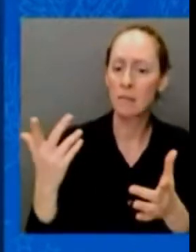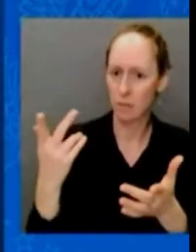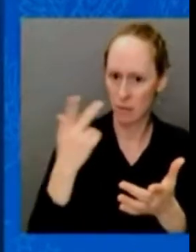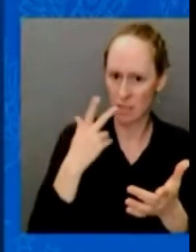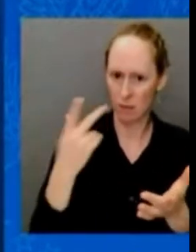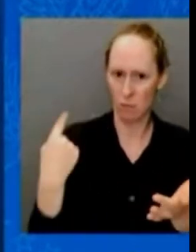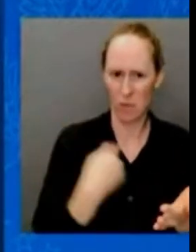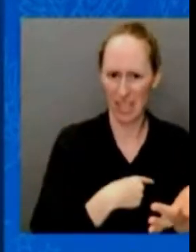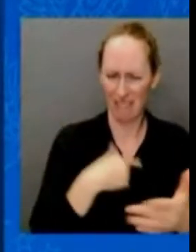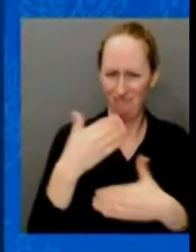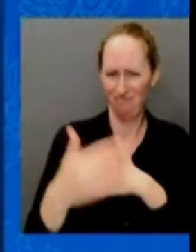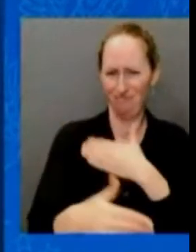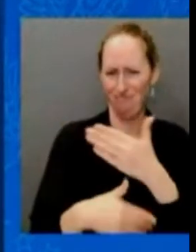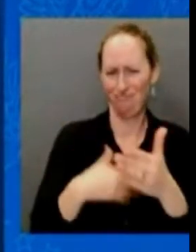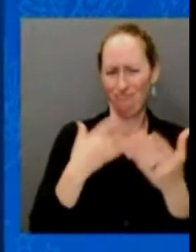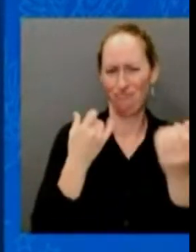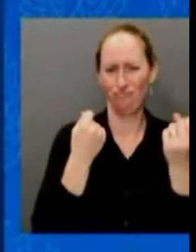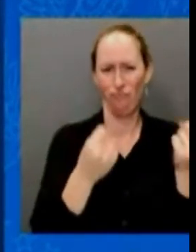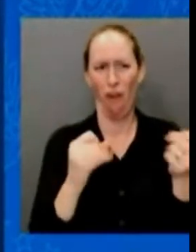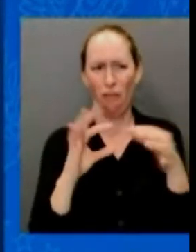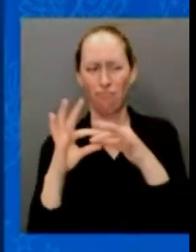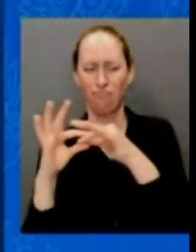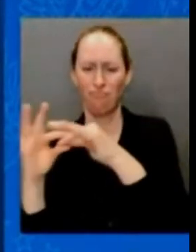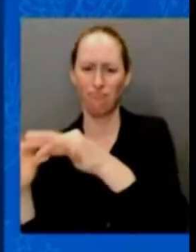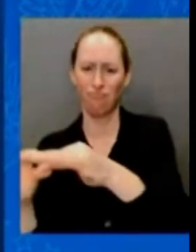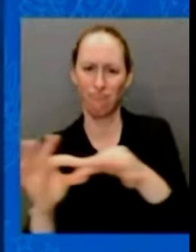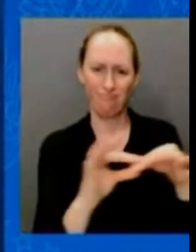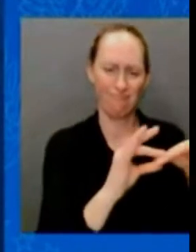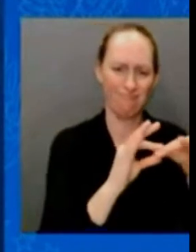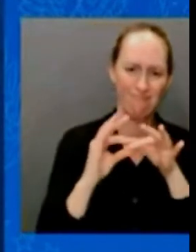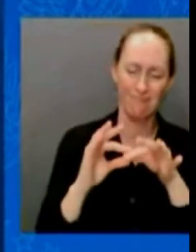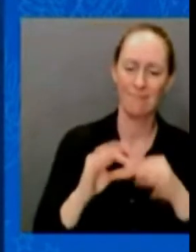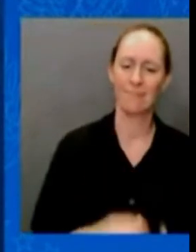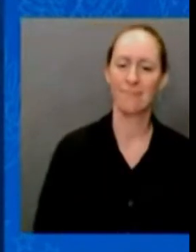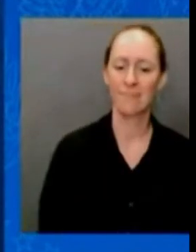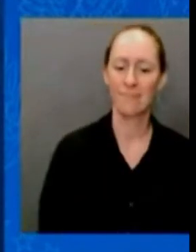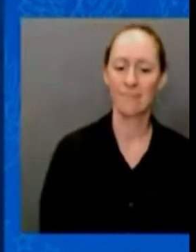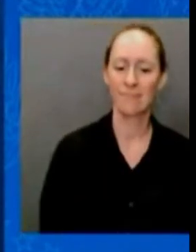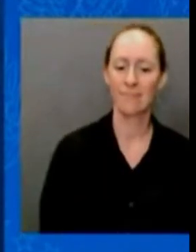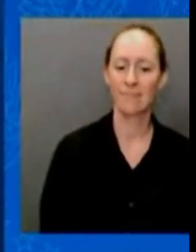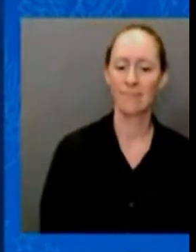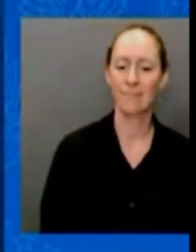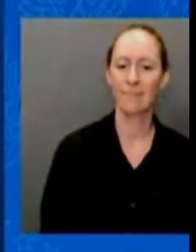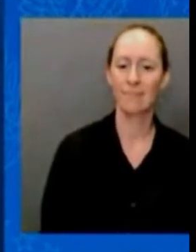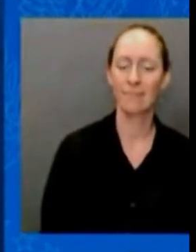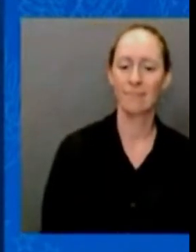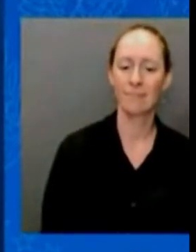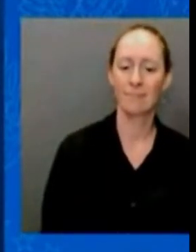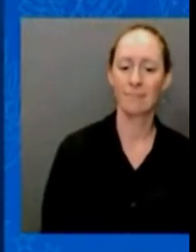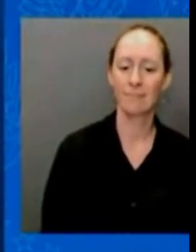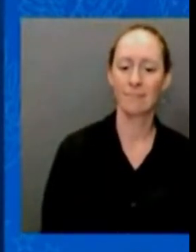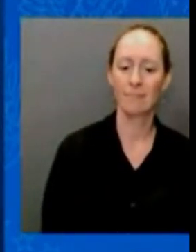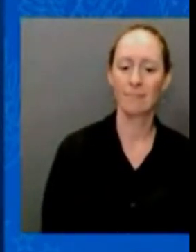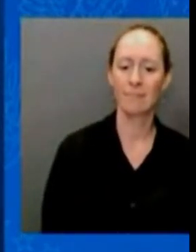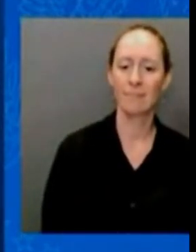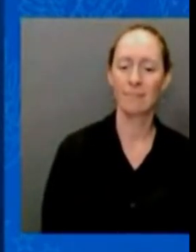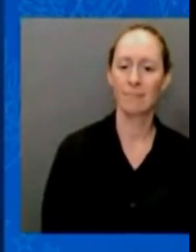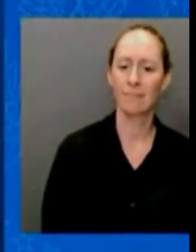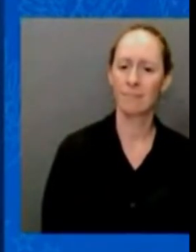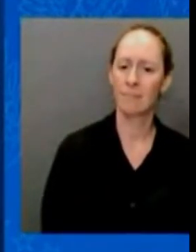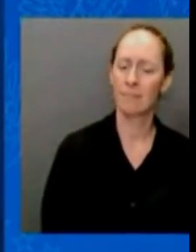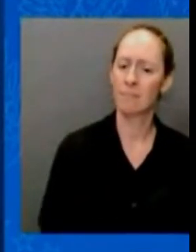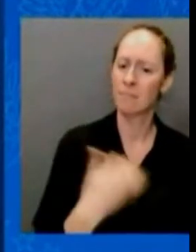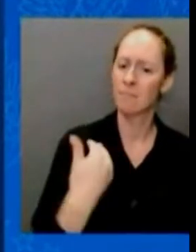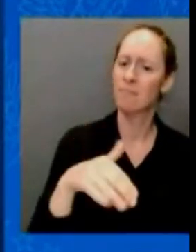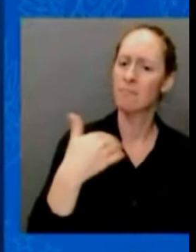today's all about. I've never, and I mean this sincerely, I've never been more optimistic in my life about America's